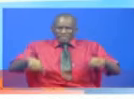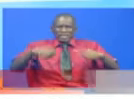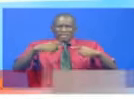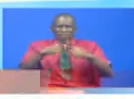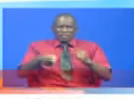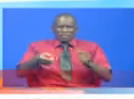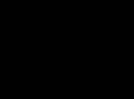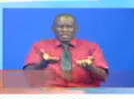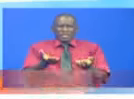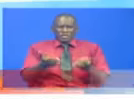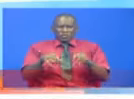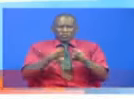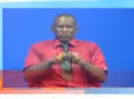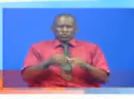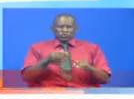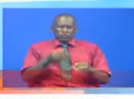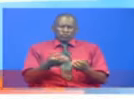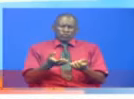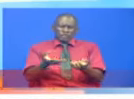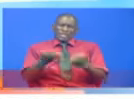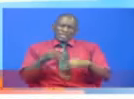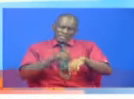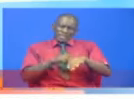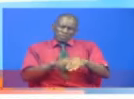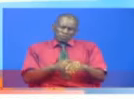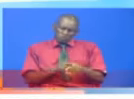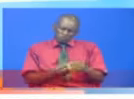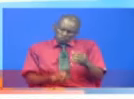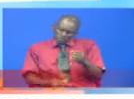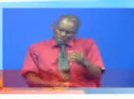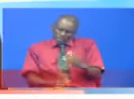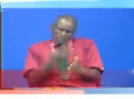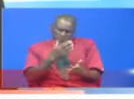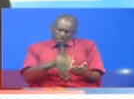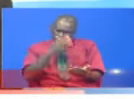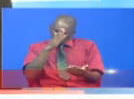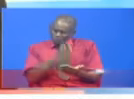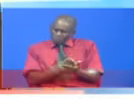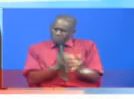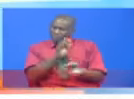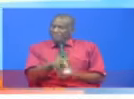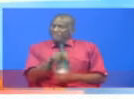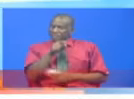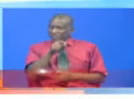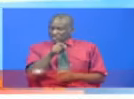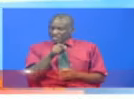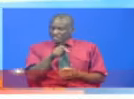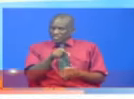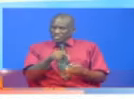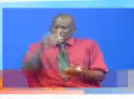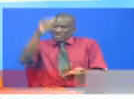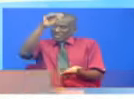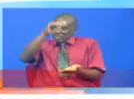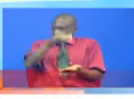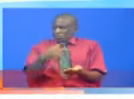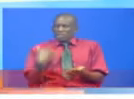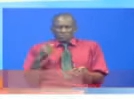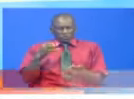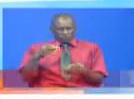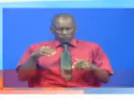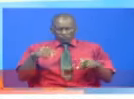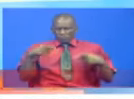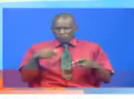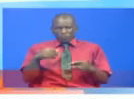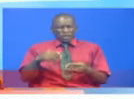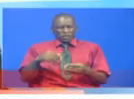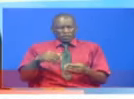to give it time and establish and see whether this trend that we are seeing will persist and